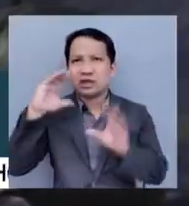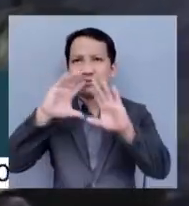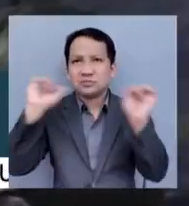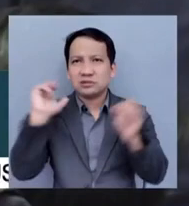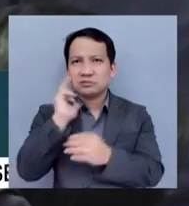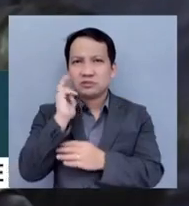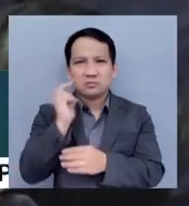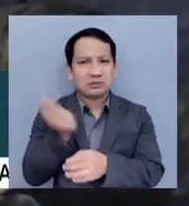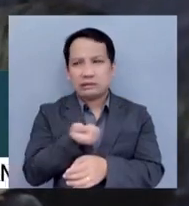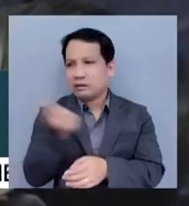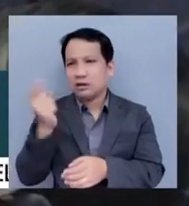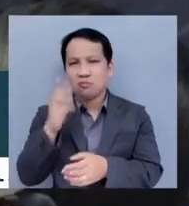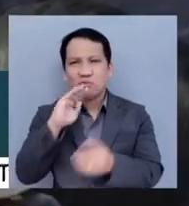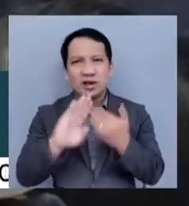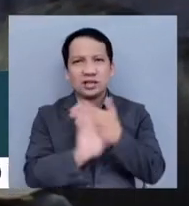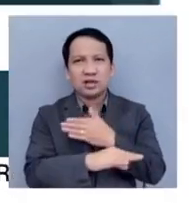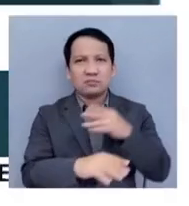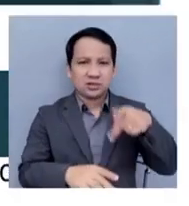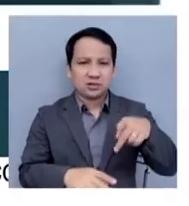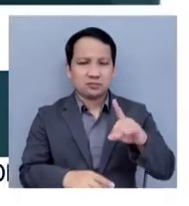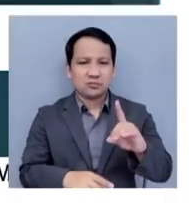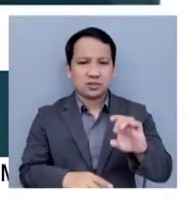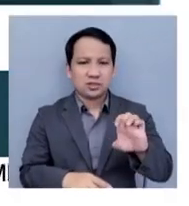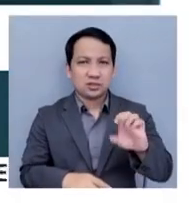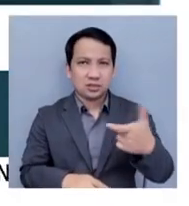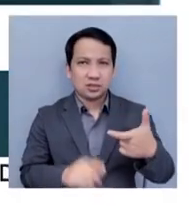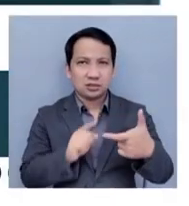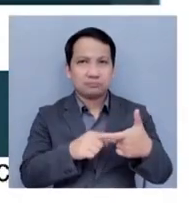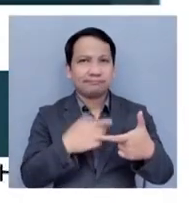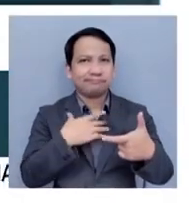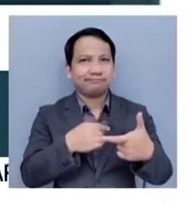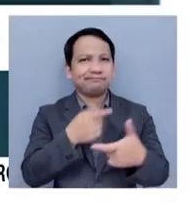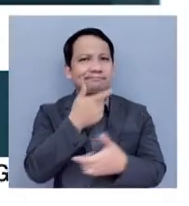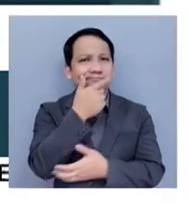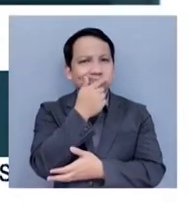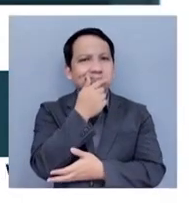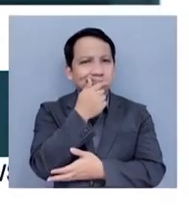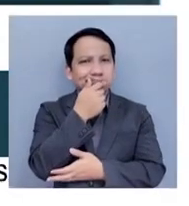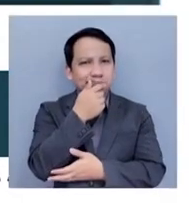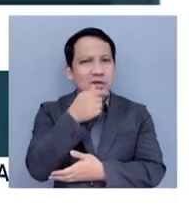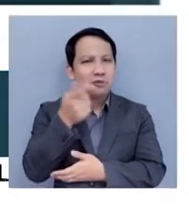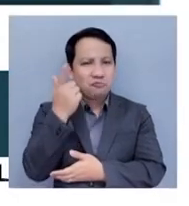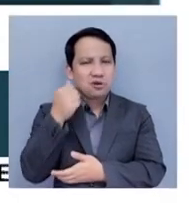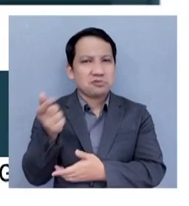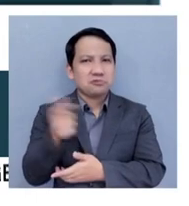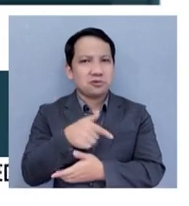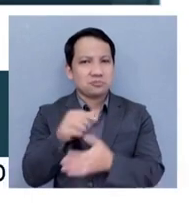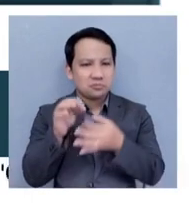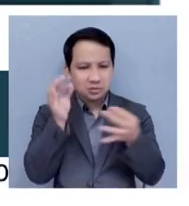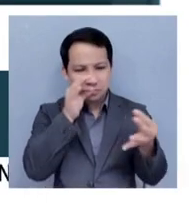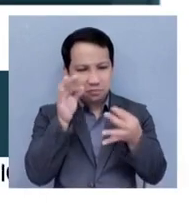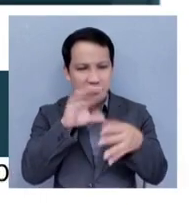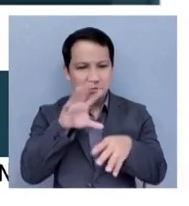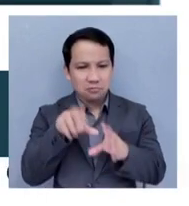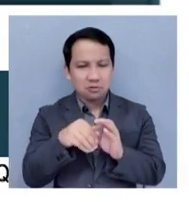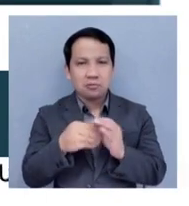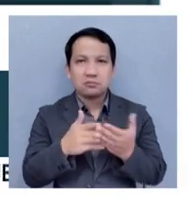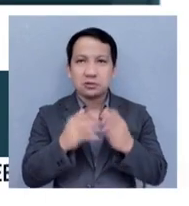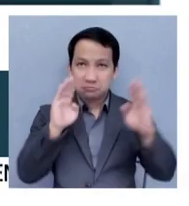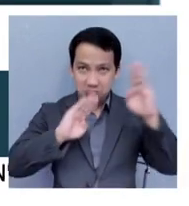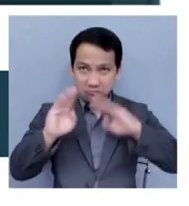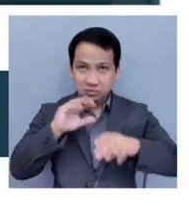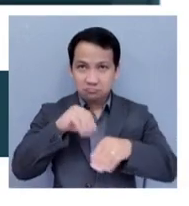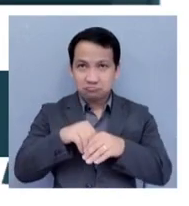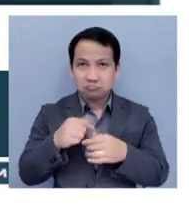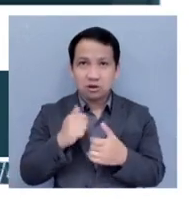Okay. Now, Representative Acop, you also brought up an interesting point about illegal drugs, our problem with it as far